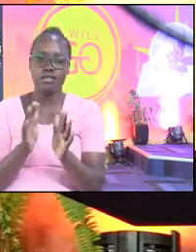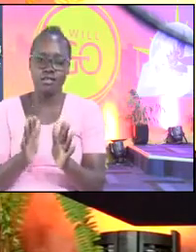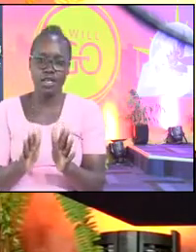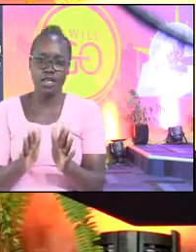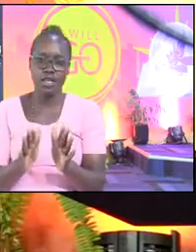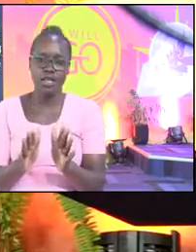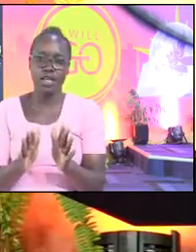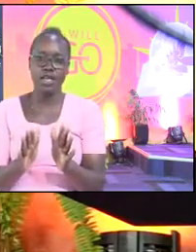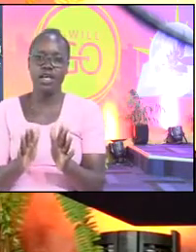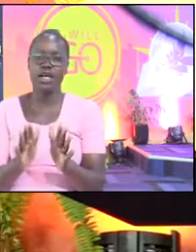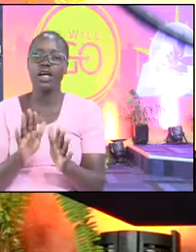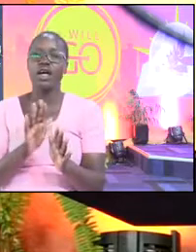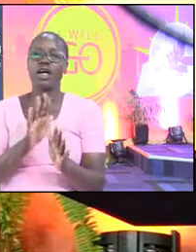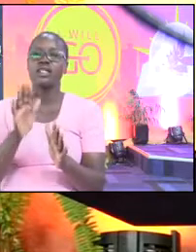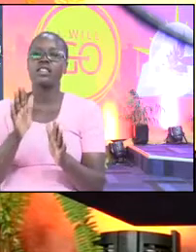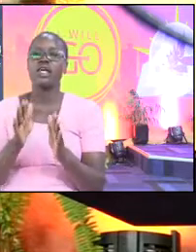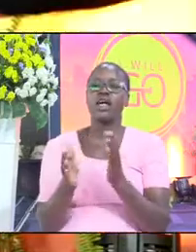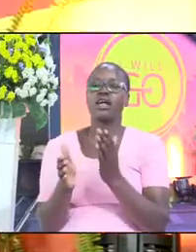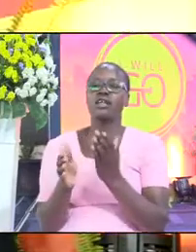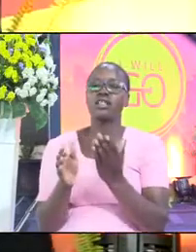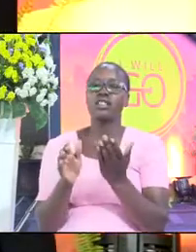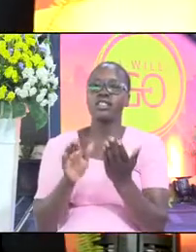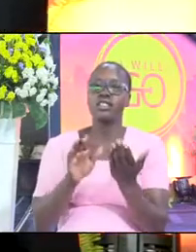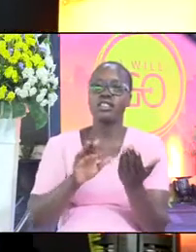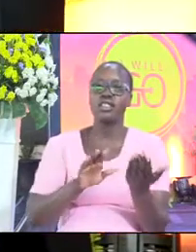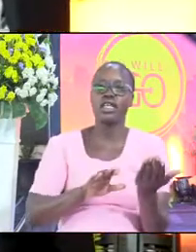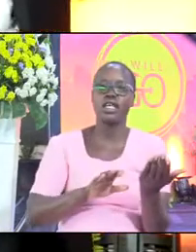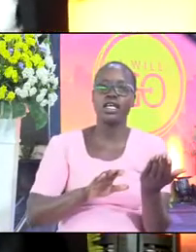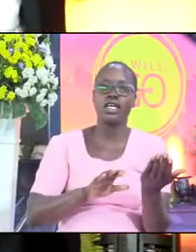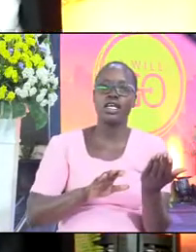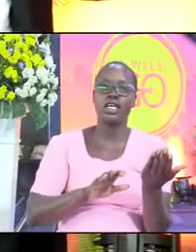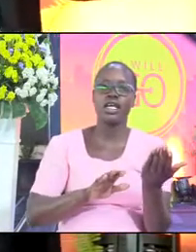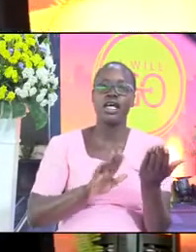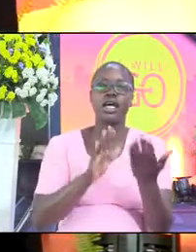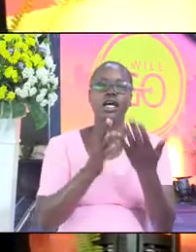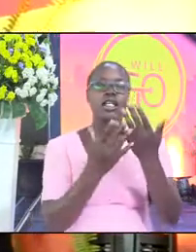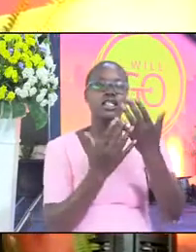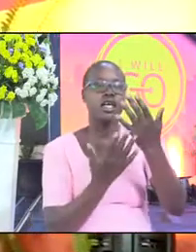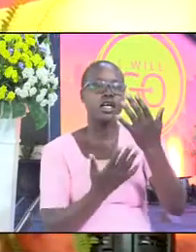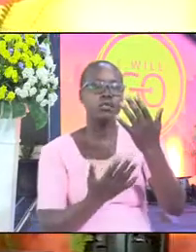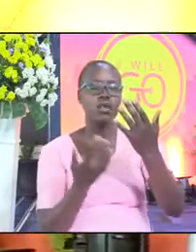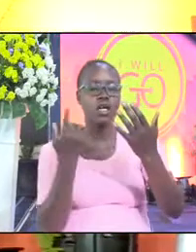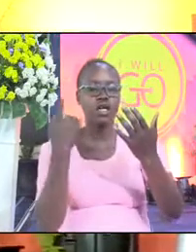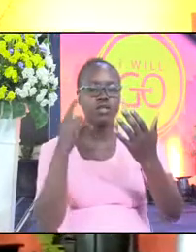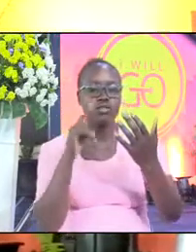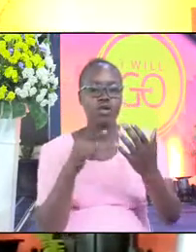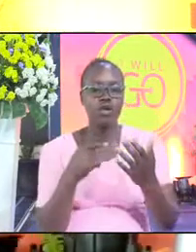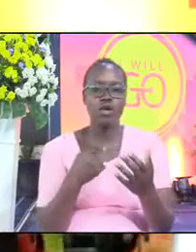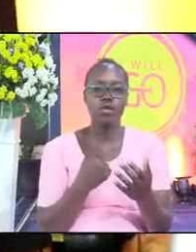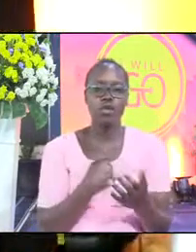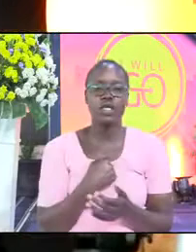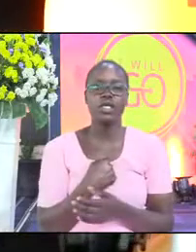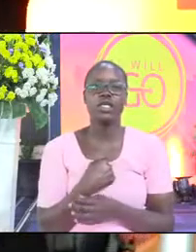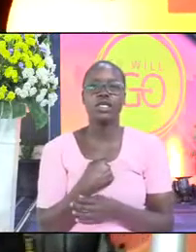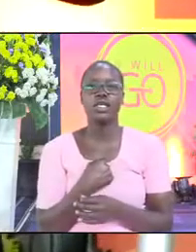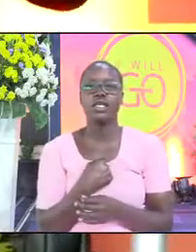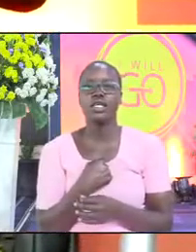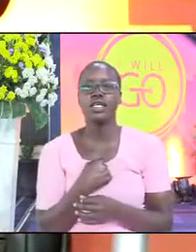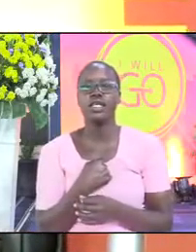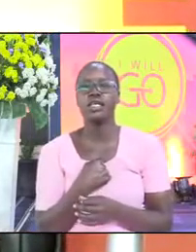Come. Come to meet me on the stage. Come. Thou didst shed thy blood for